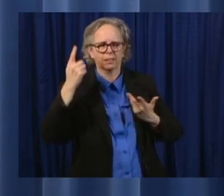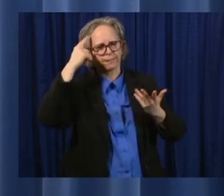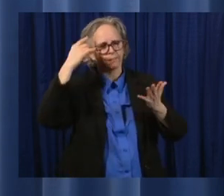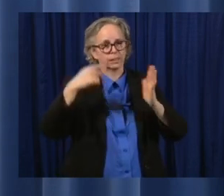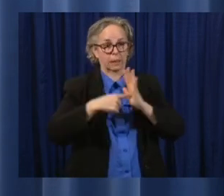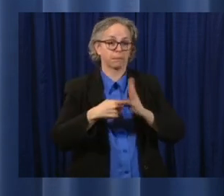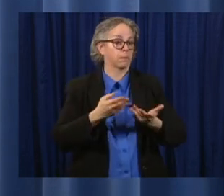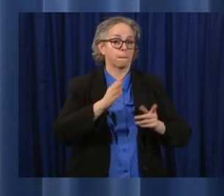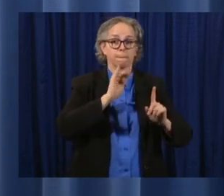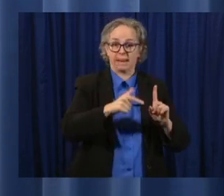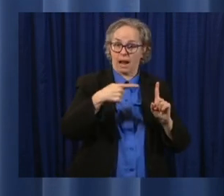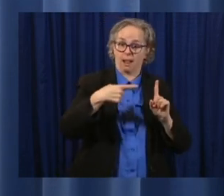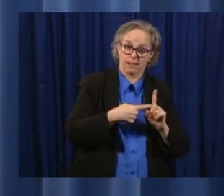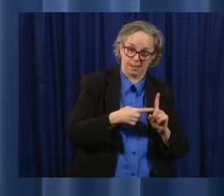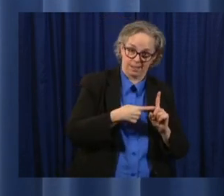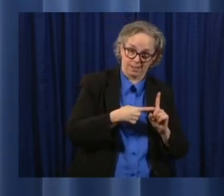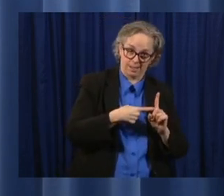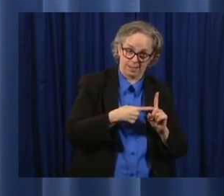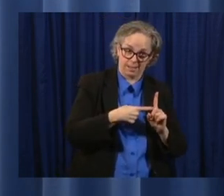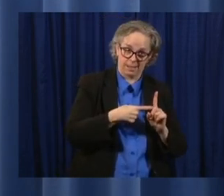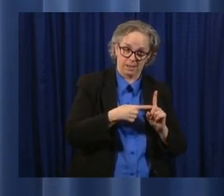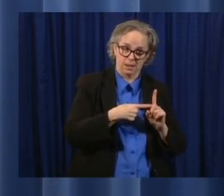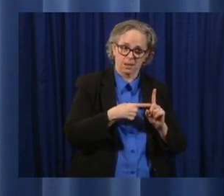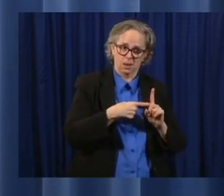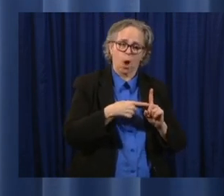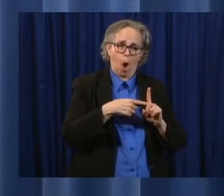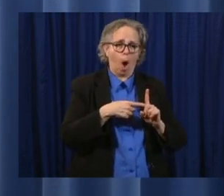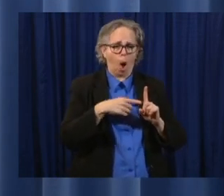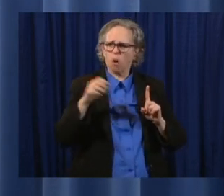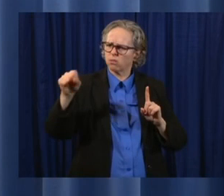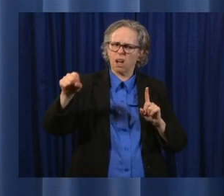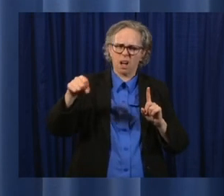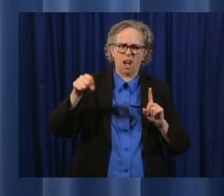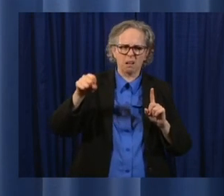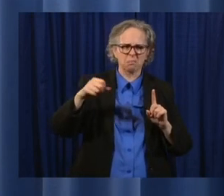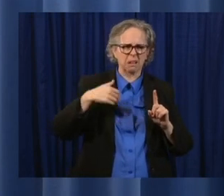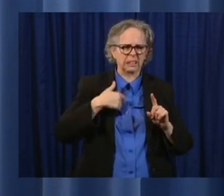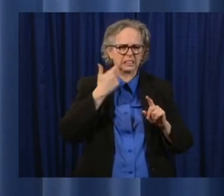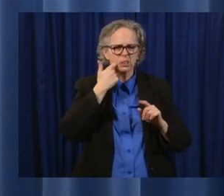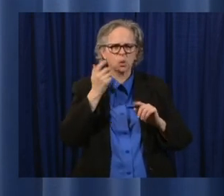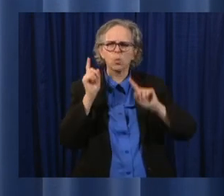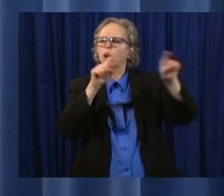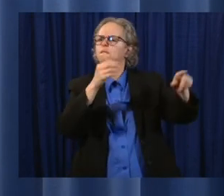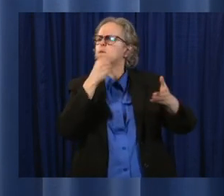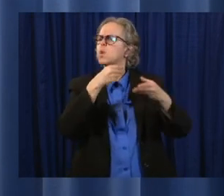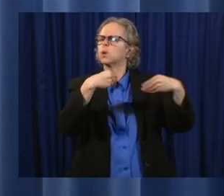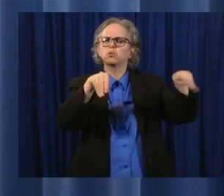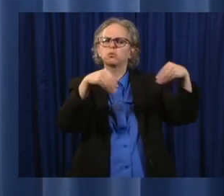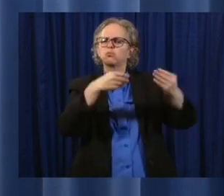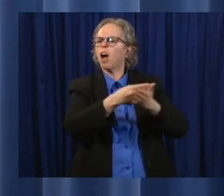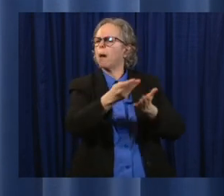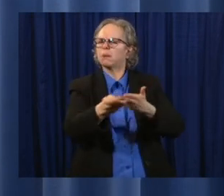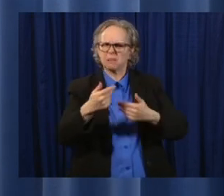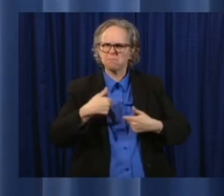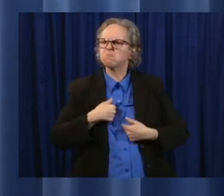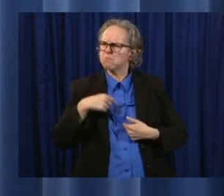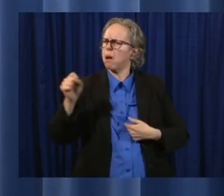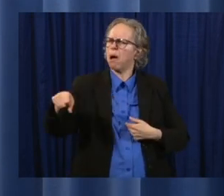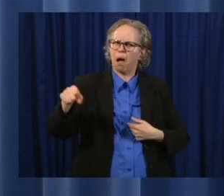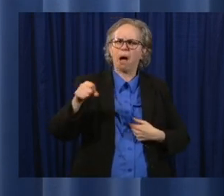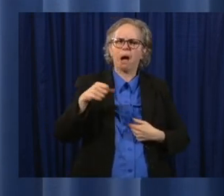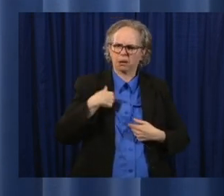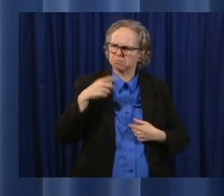example, he went to the grocery store during that period of time, or he may